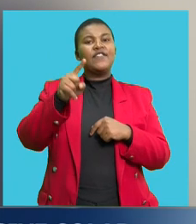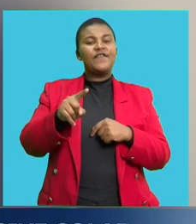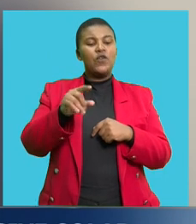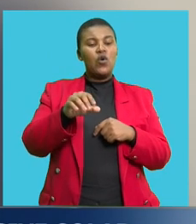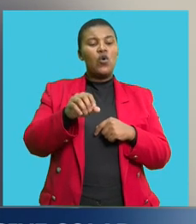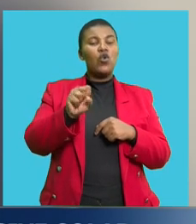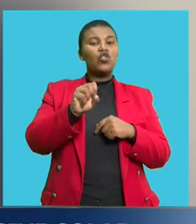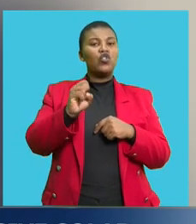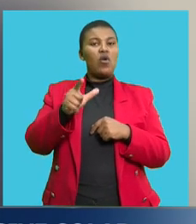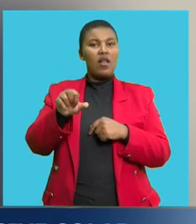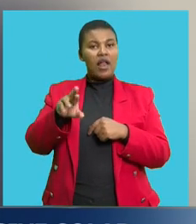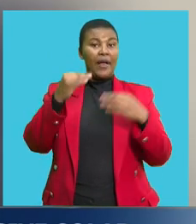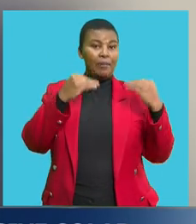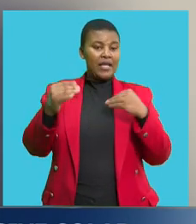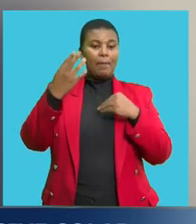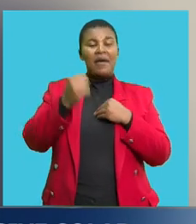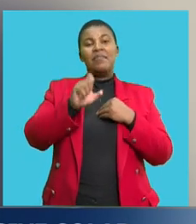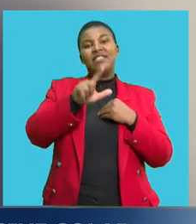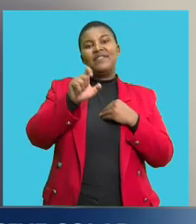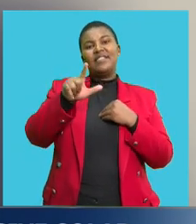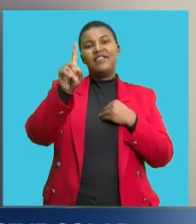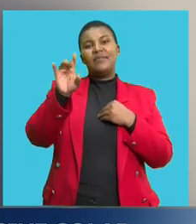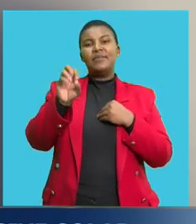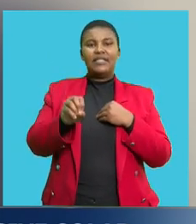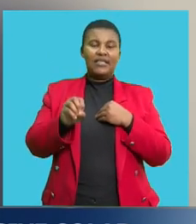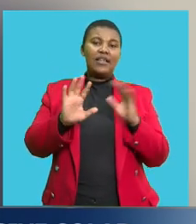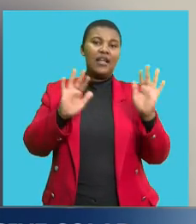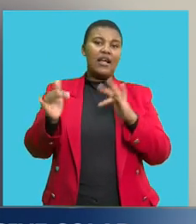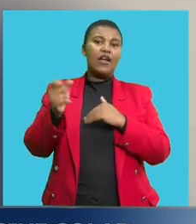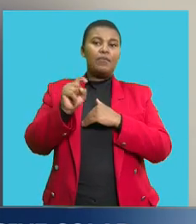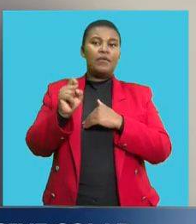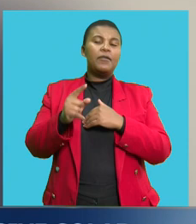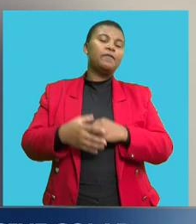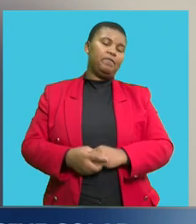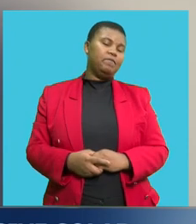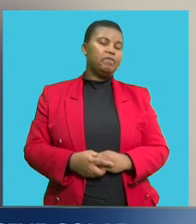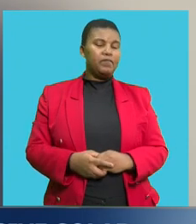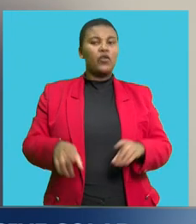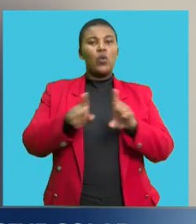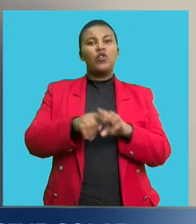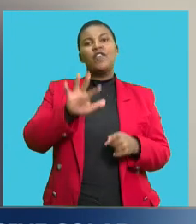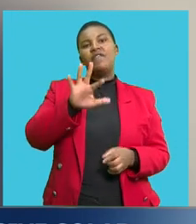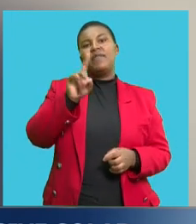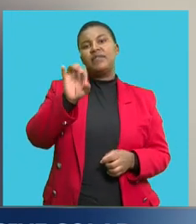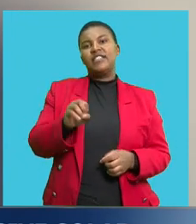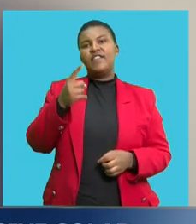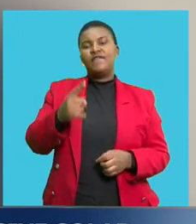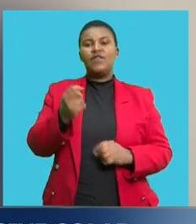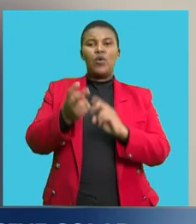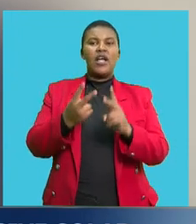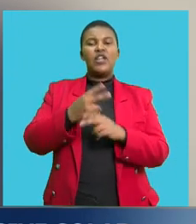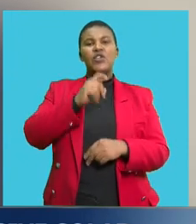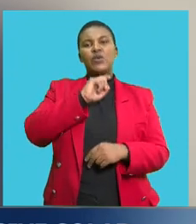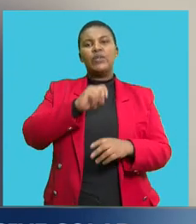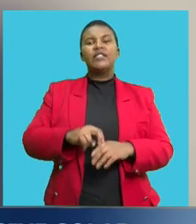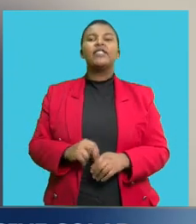that businesses will face a 77% premium to fulfill the remaining 55% of the energy needs with renewables, as the